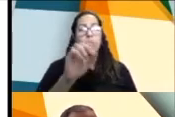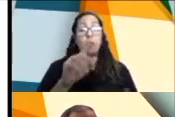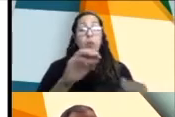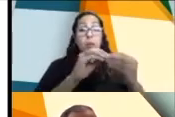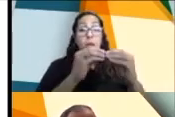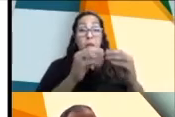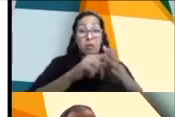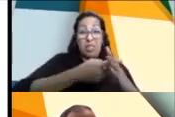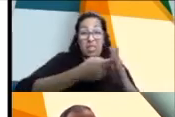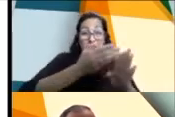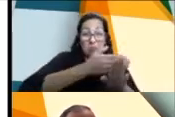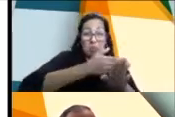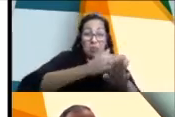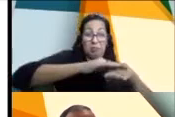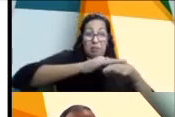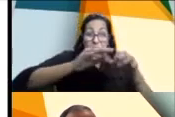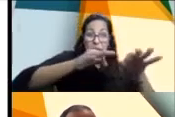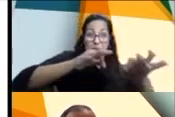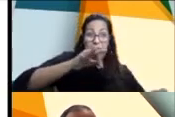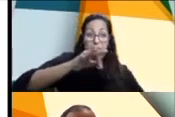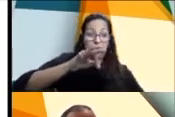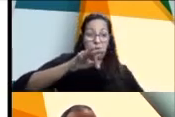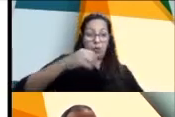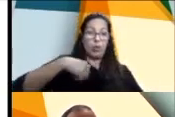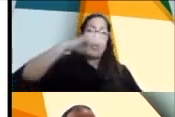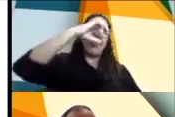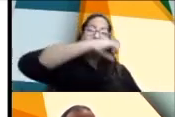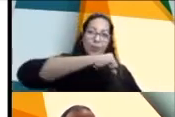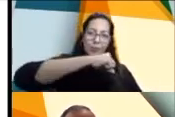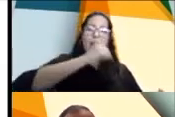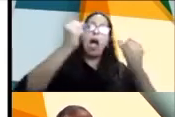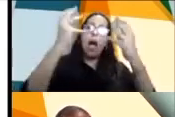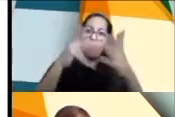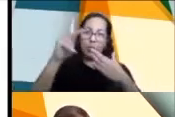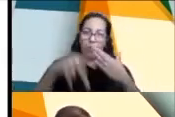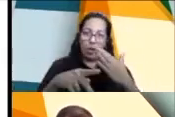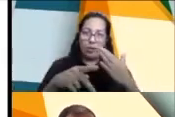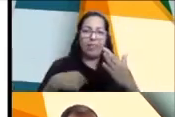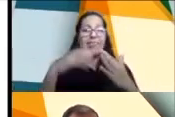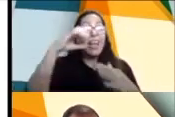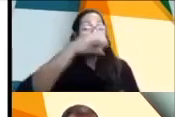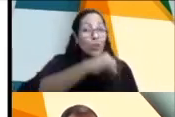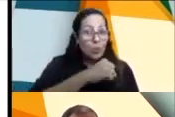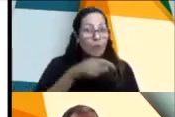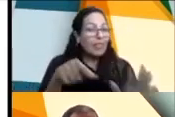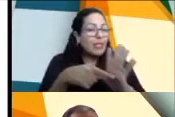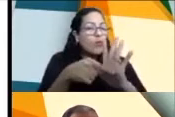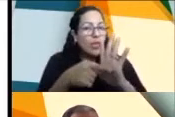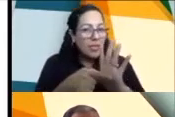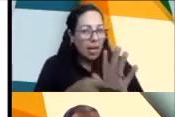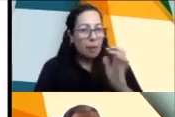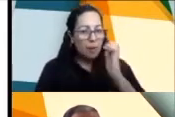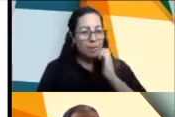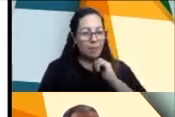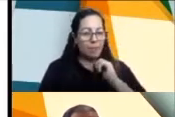Engineer Birrier explained, we have an assumption of number of projects. Again, this is part of the